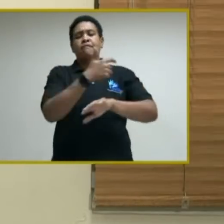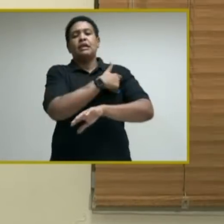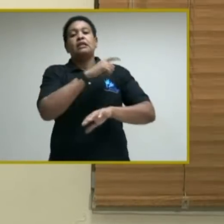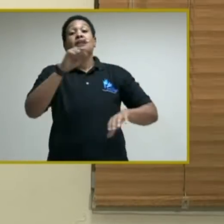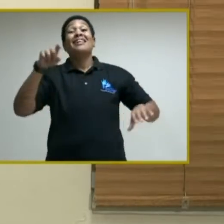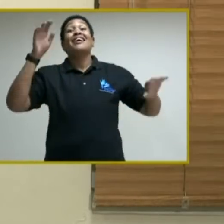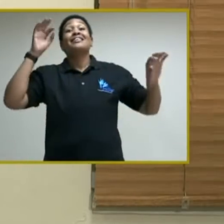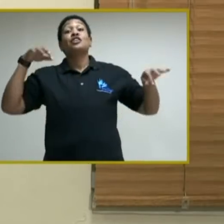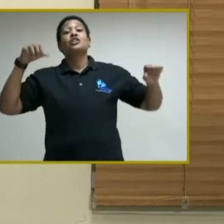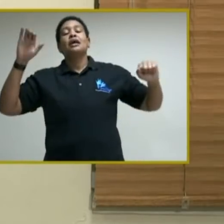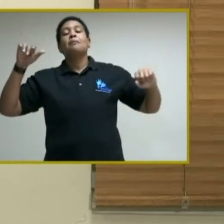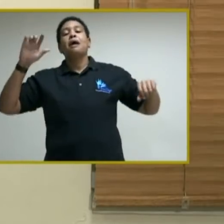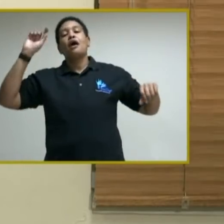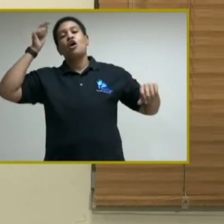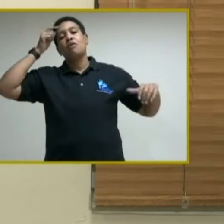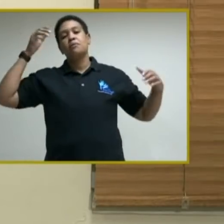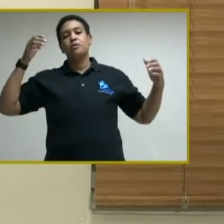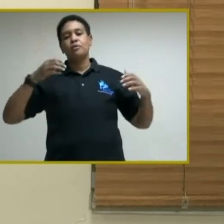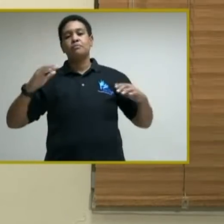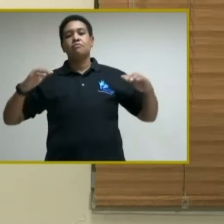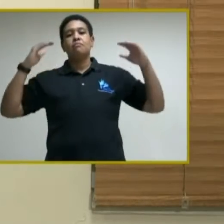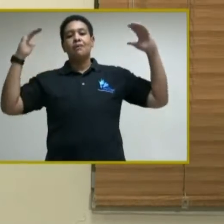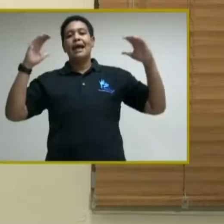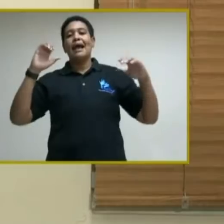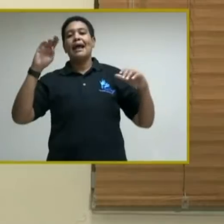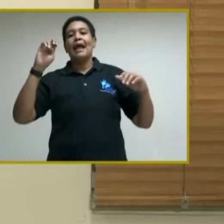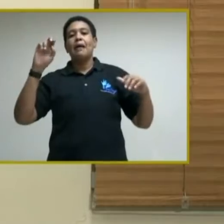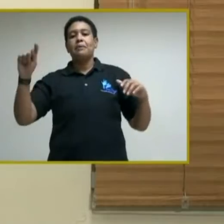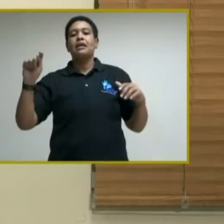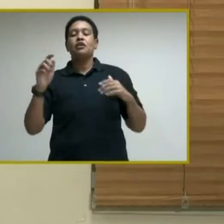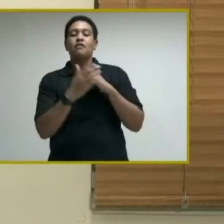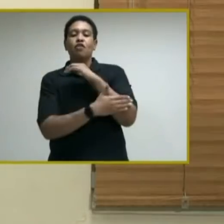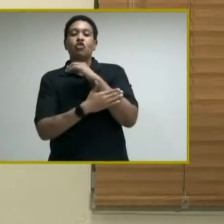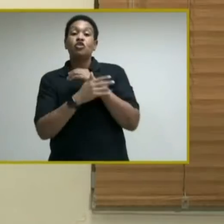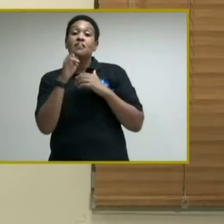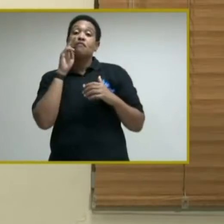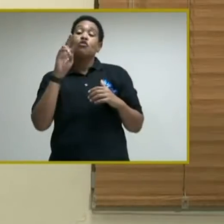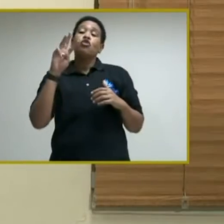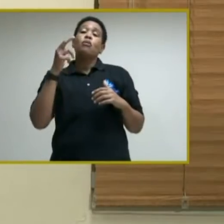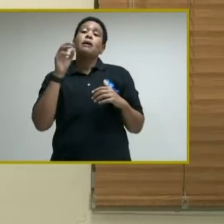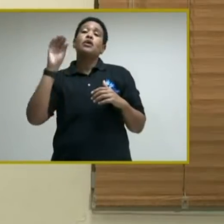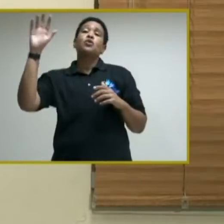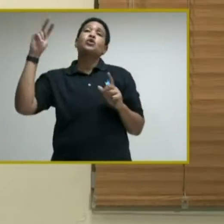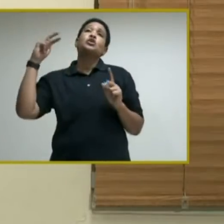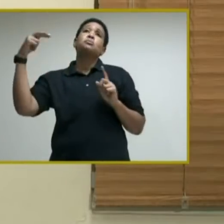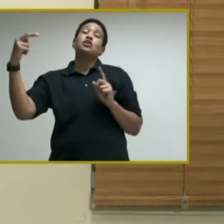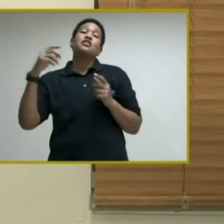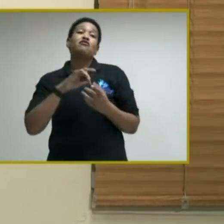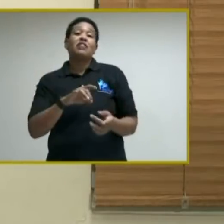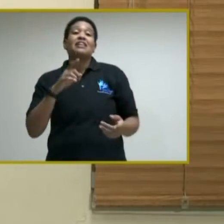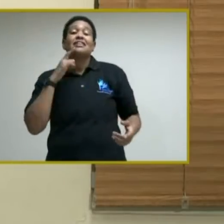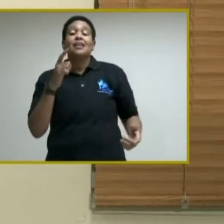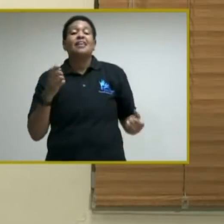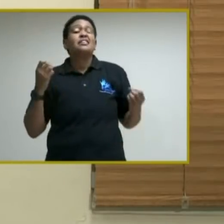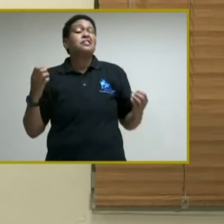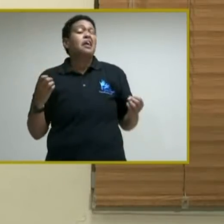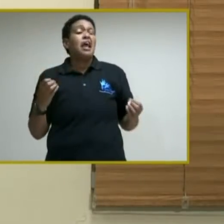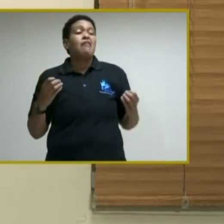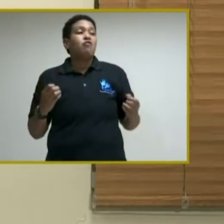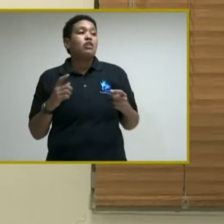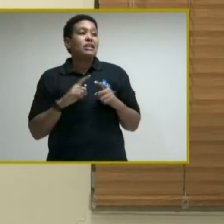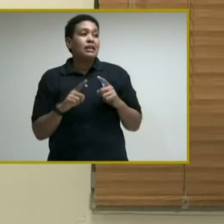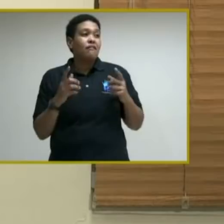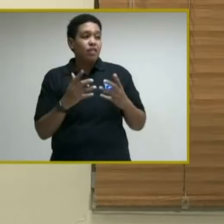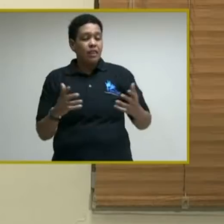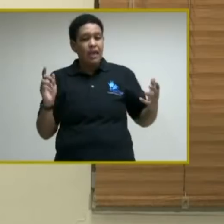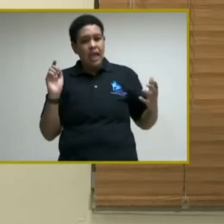the cabinet of the country. If you look at the WHO's position on it, there are several things that